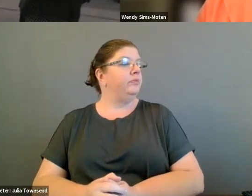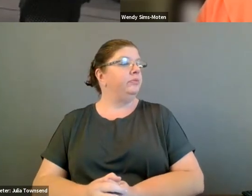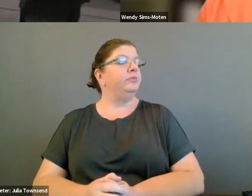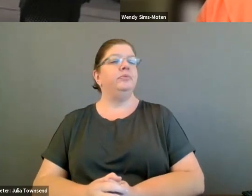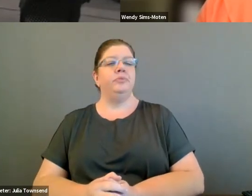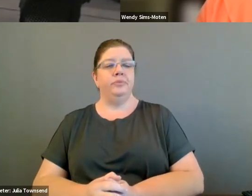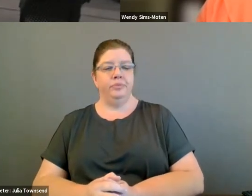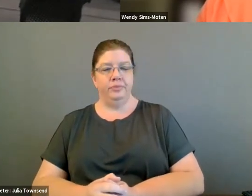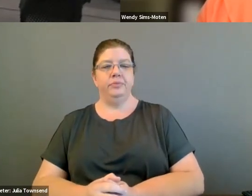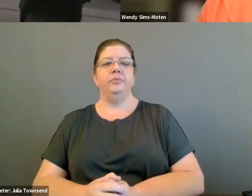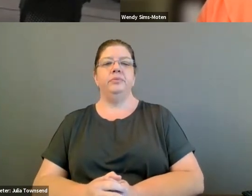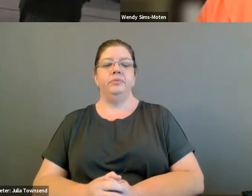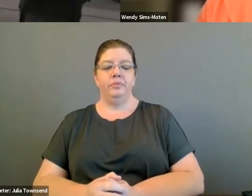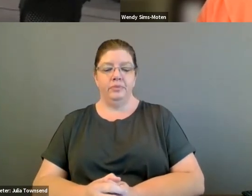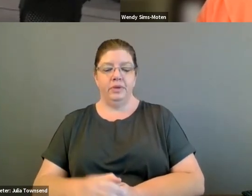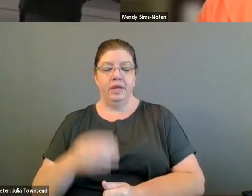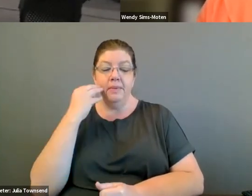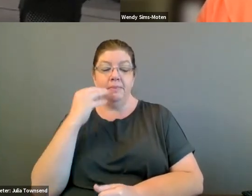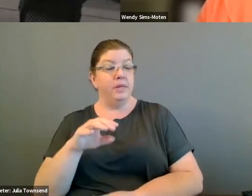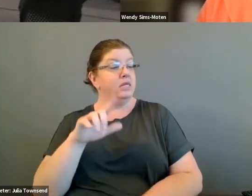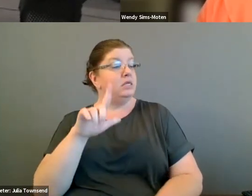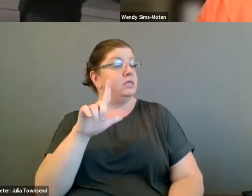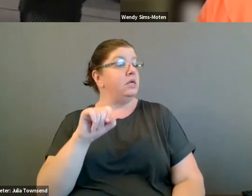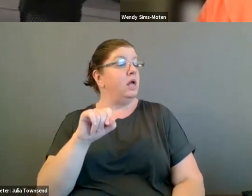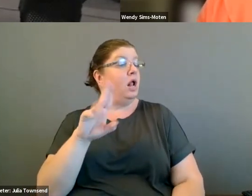Can't hear you yet.